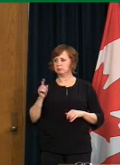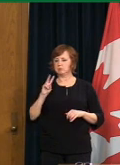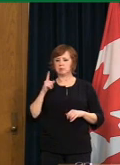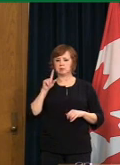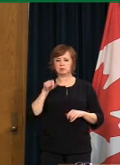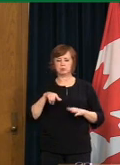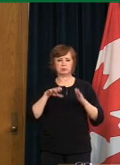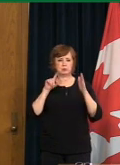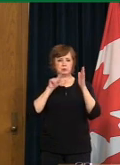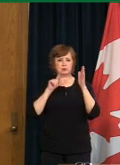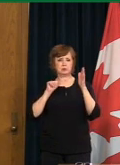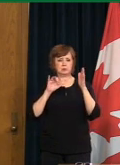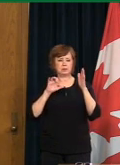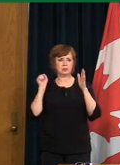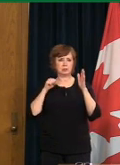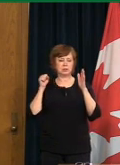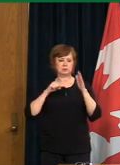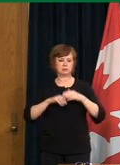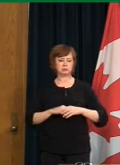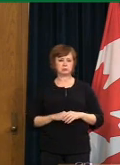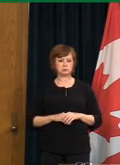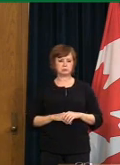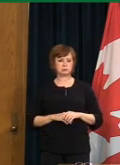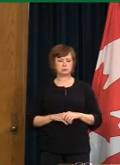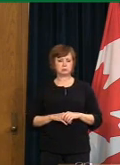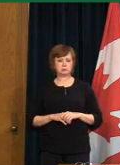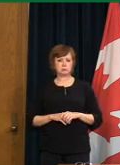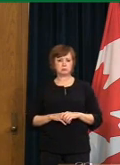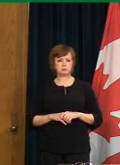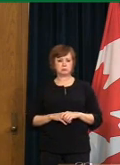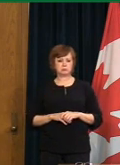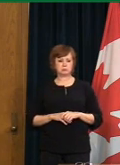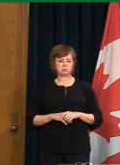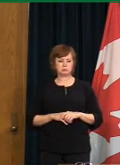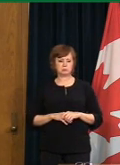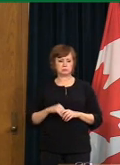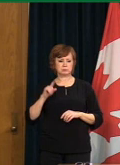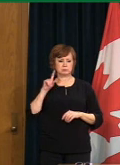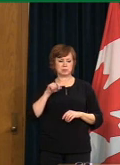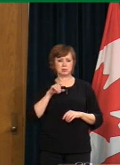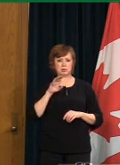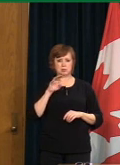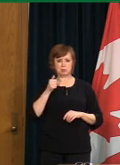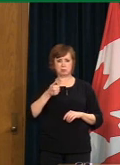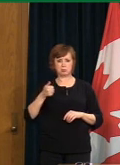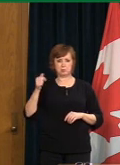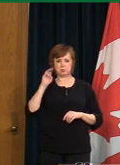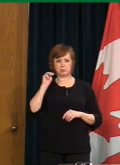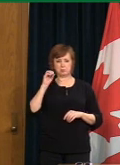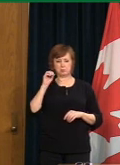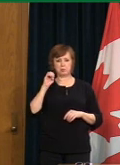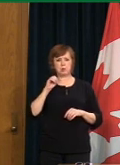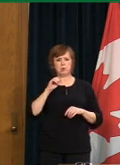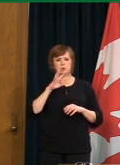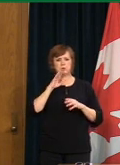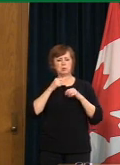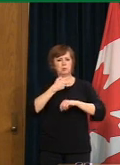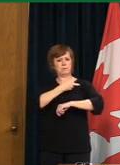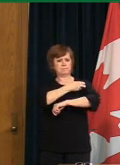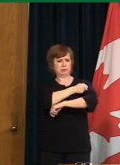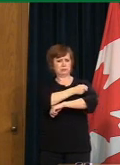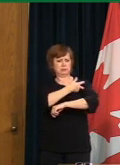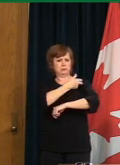Follow-up, Zach? Yes, thank you. I'd like to ask the Premier about some of his comments regarding vaccines.